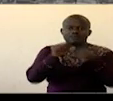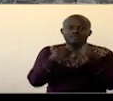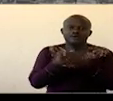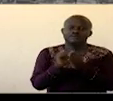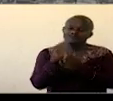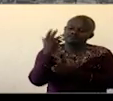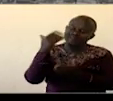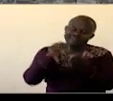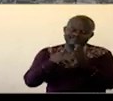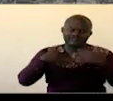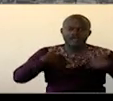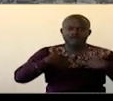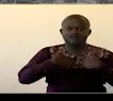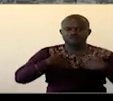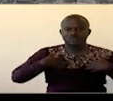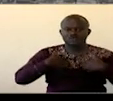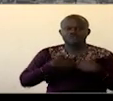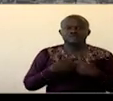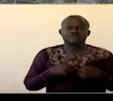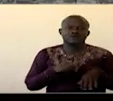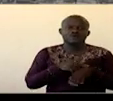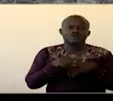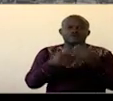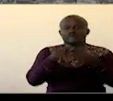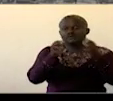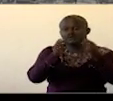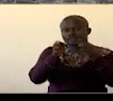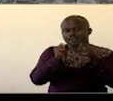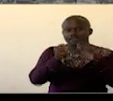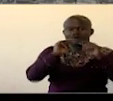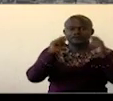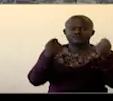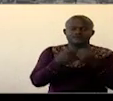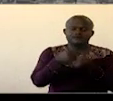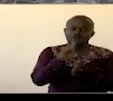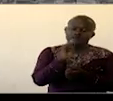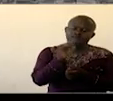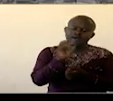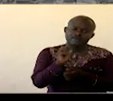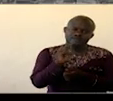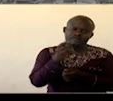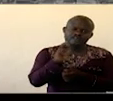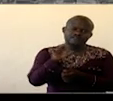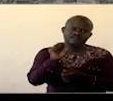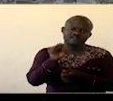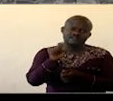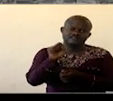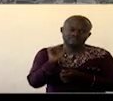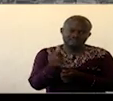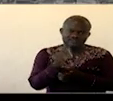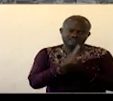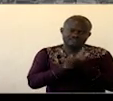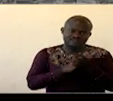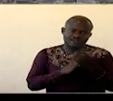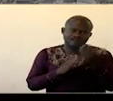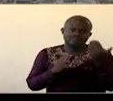plants and animals when we were defining the term biodiversity. Some